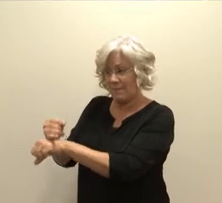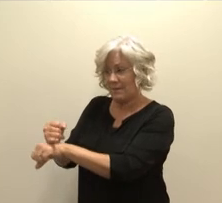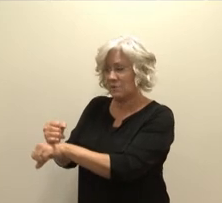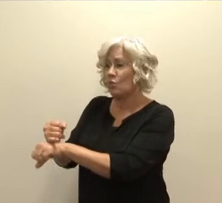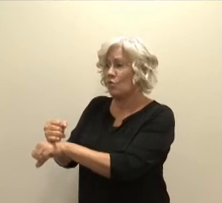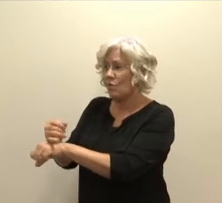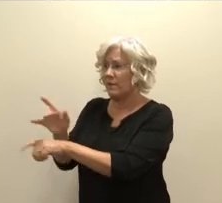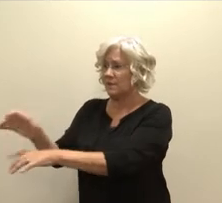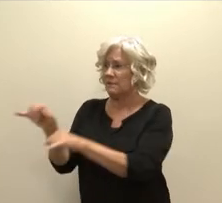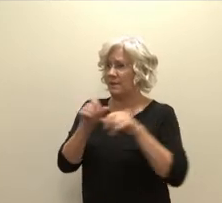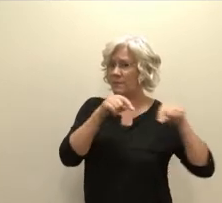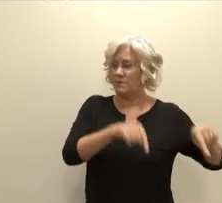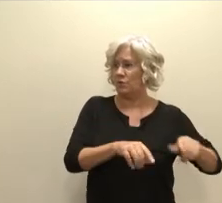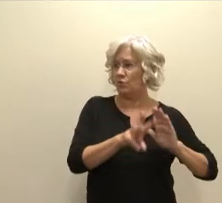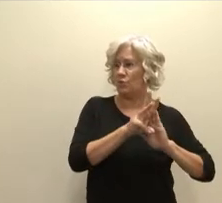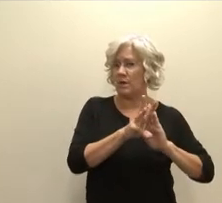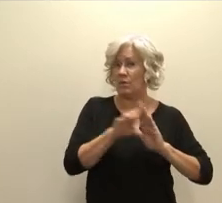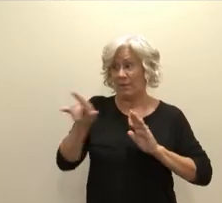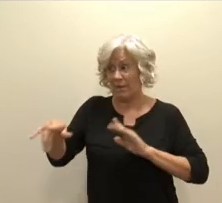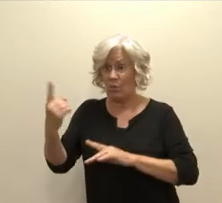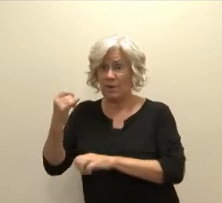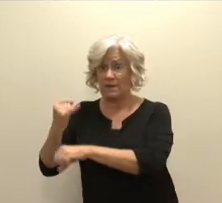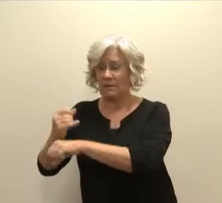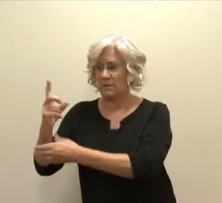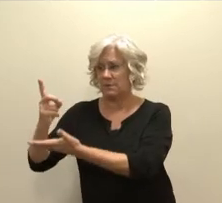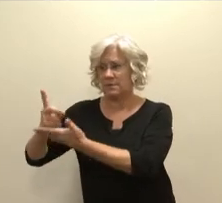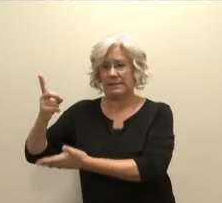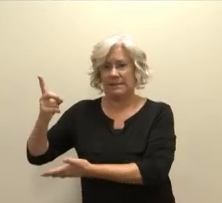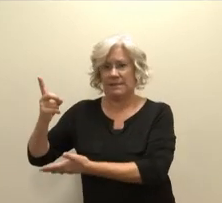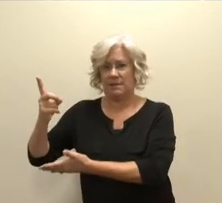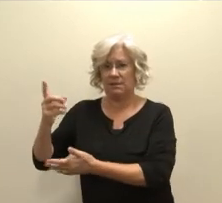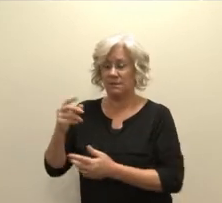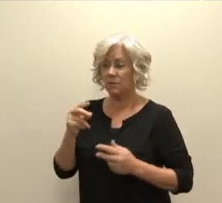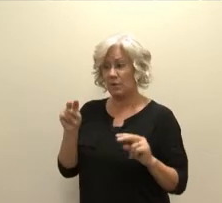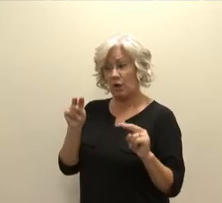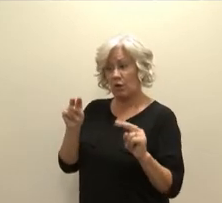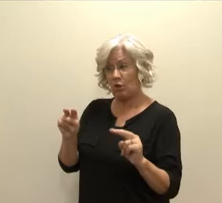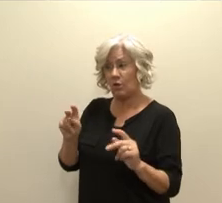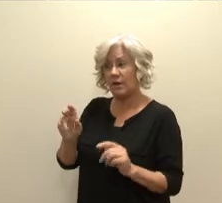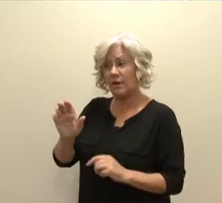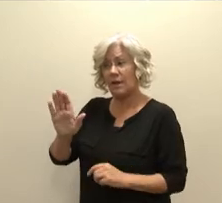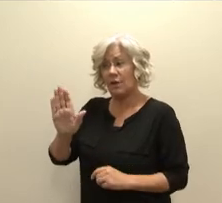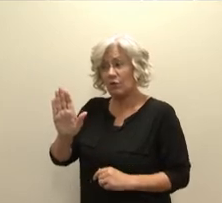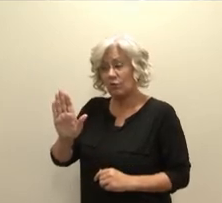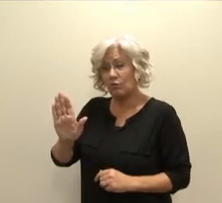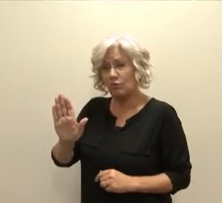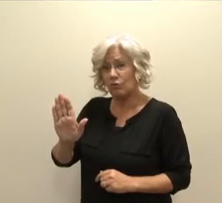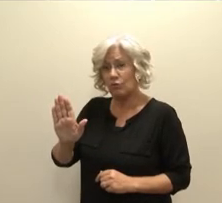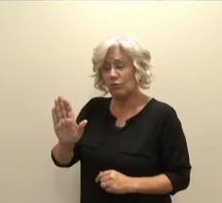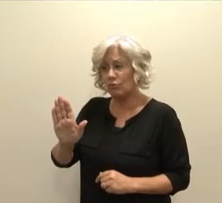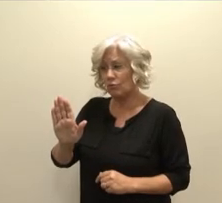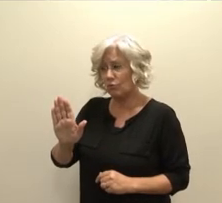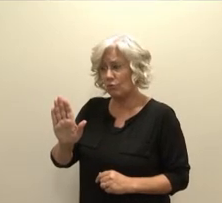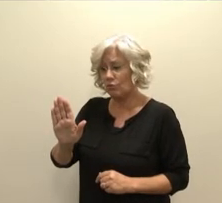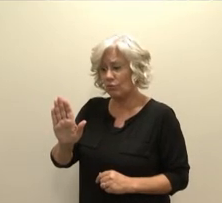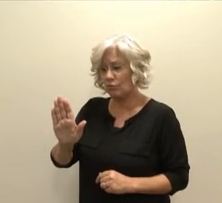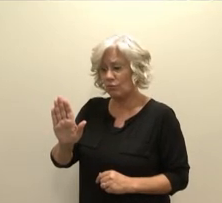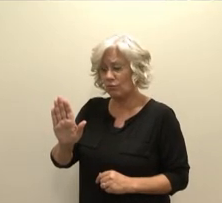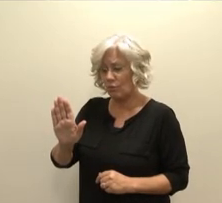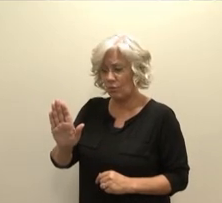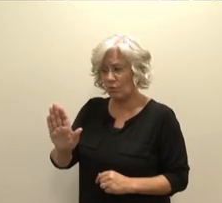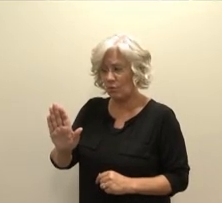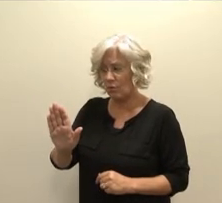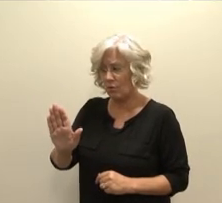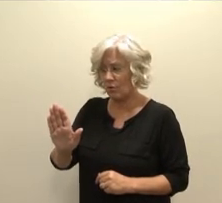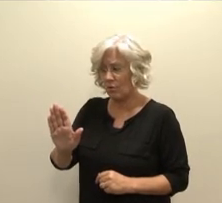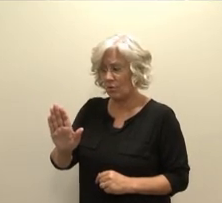Waco. And when I look at your body of work in terms of